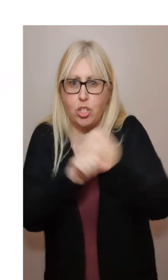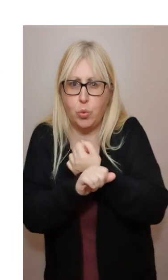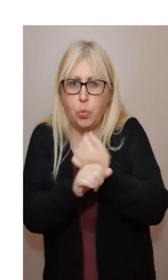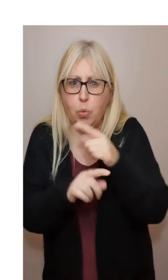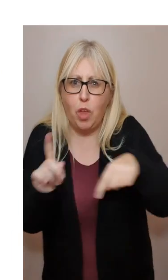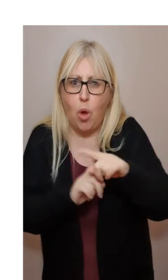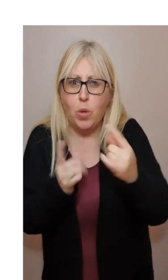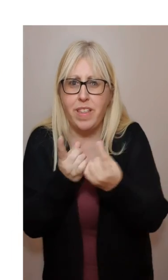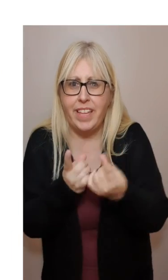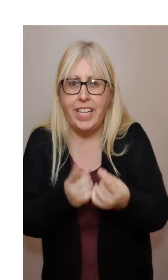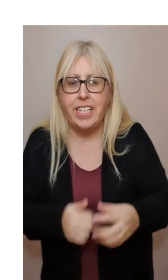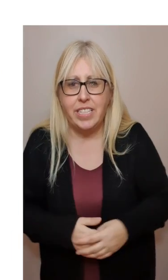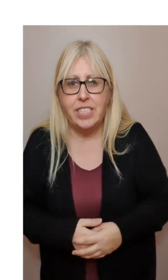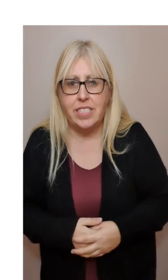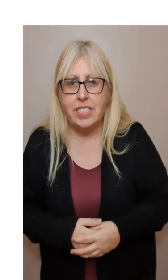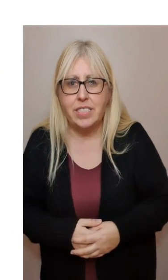things.